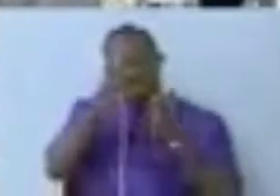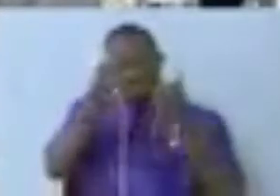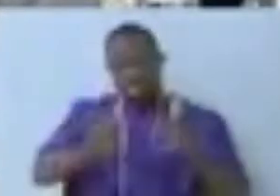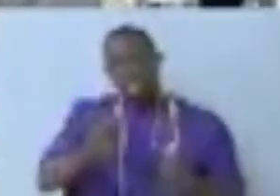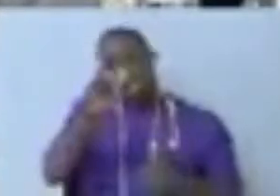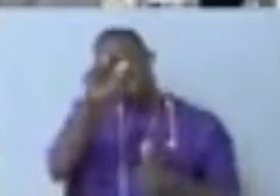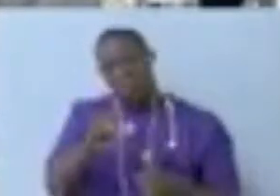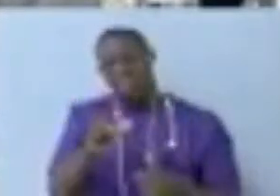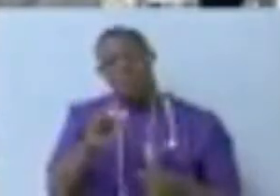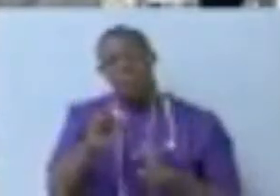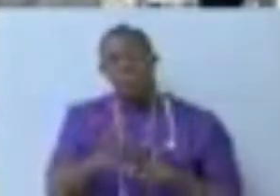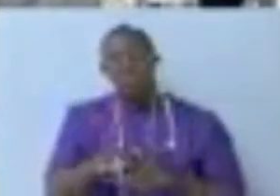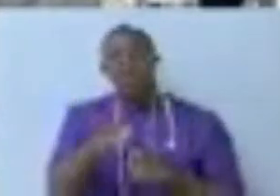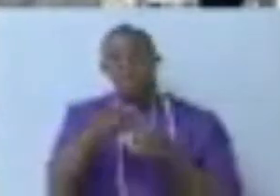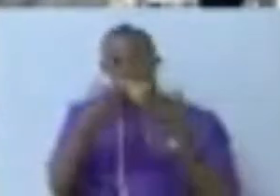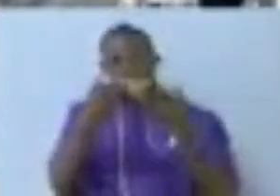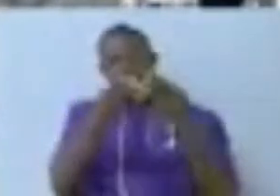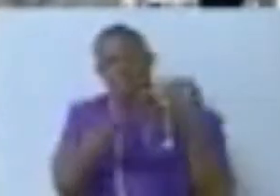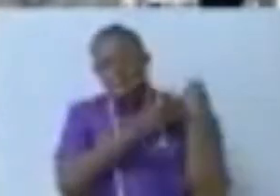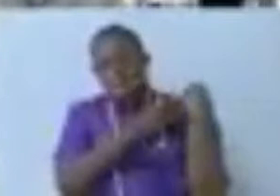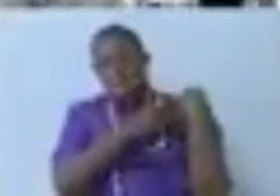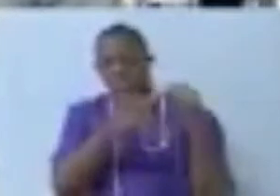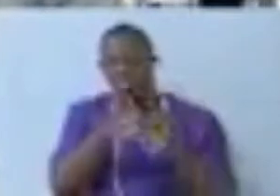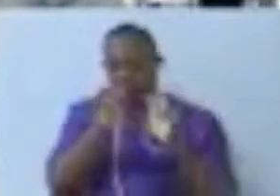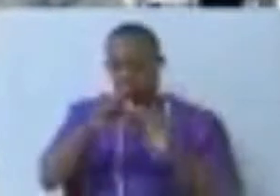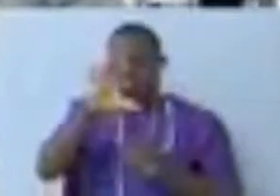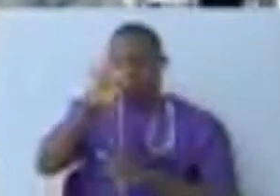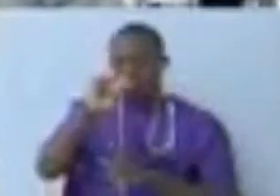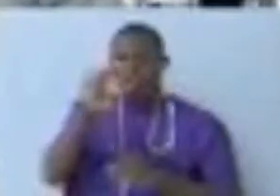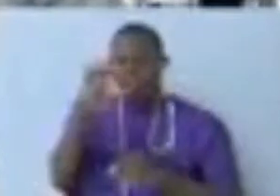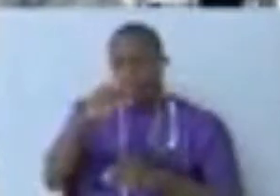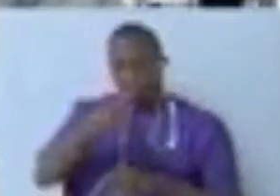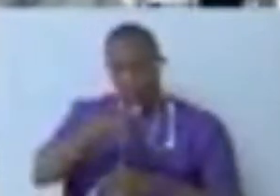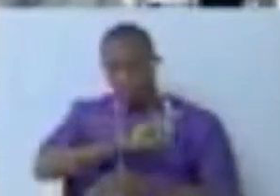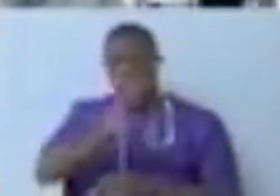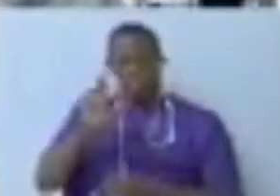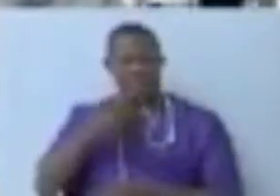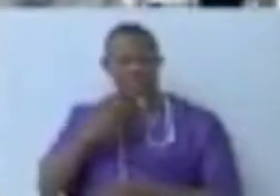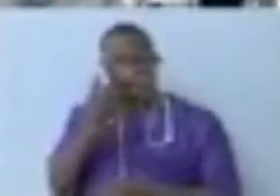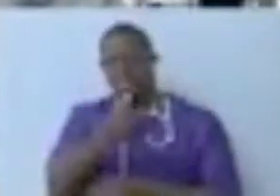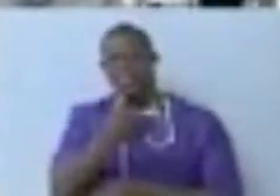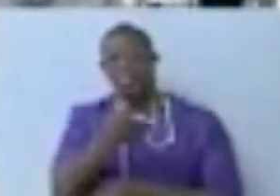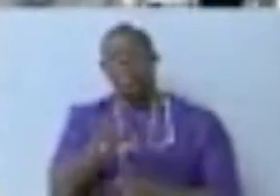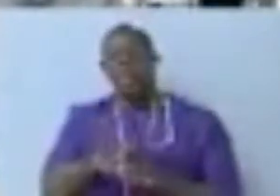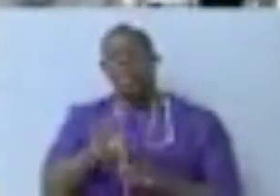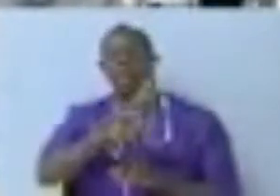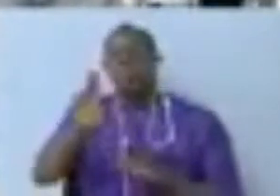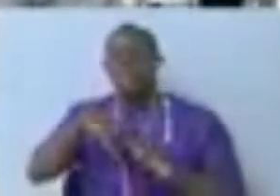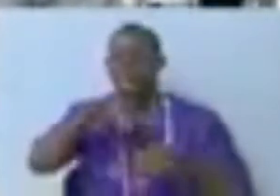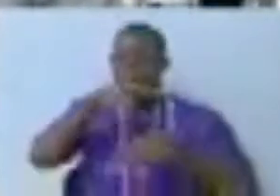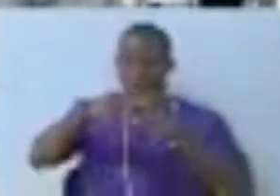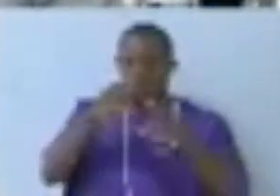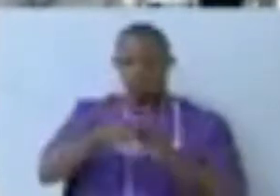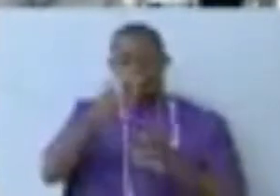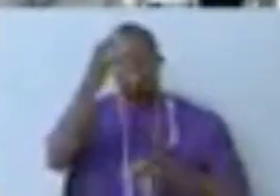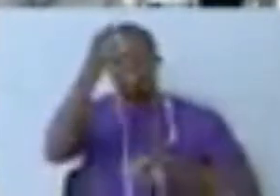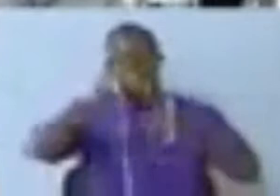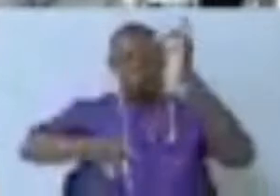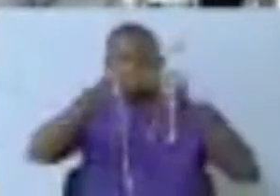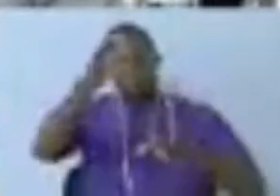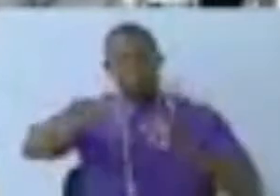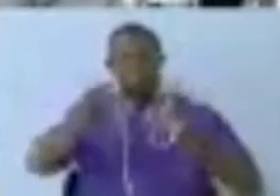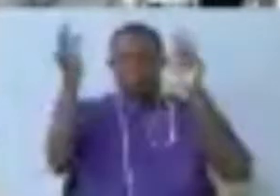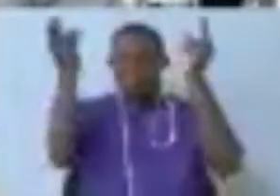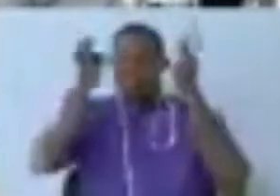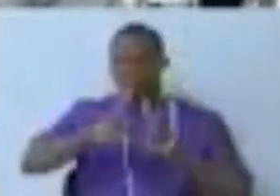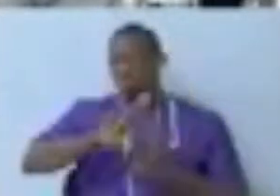the duty to do so in my absence. This is not quoted from law.